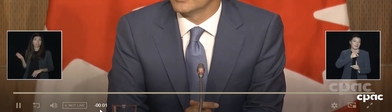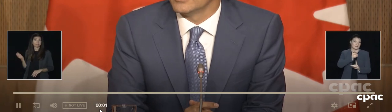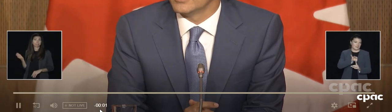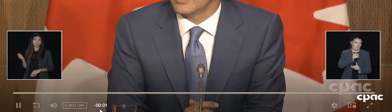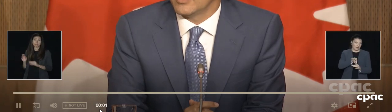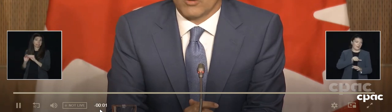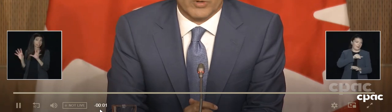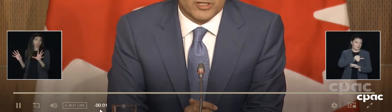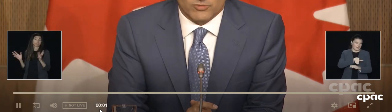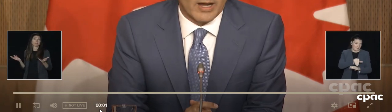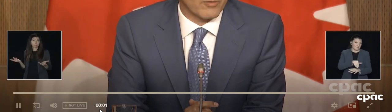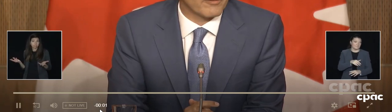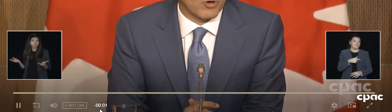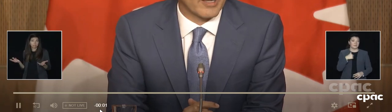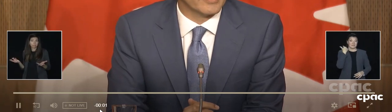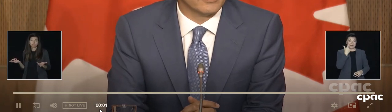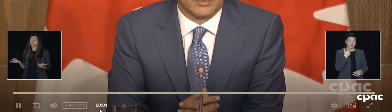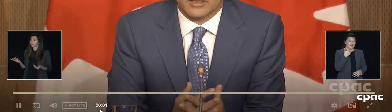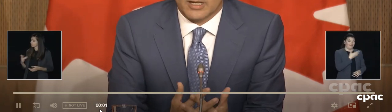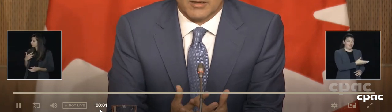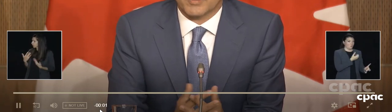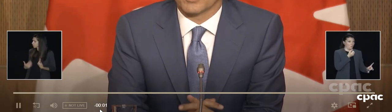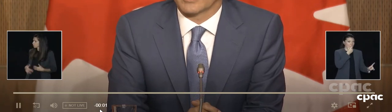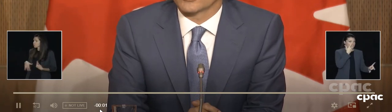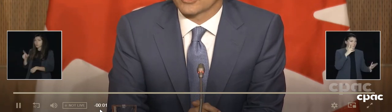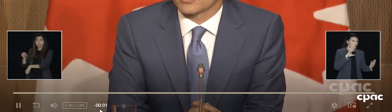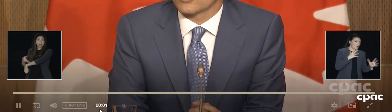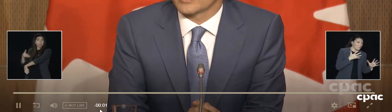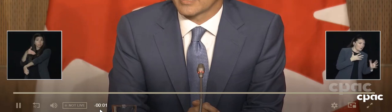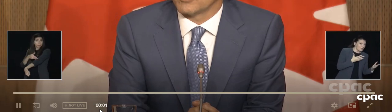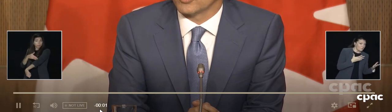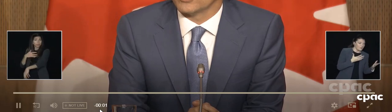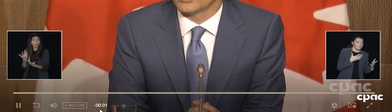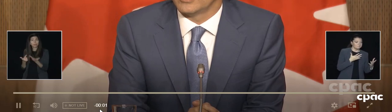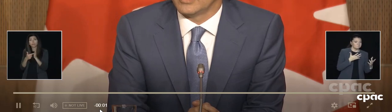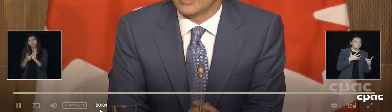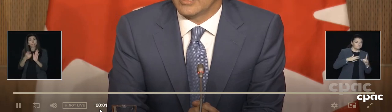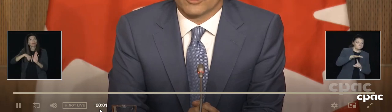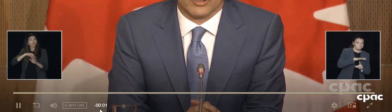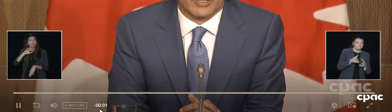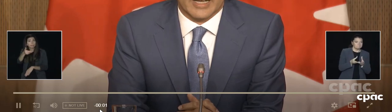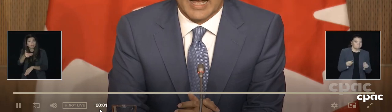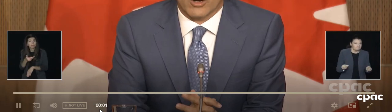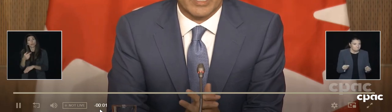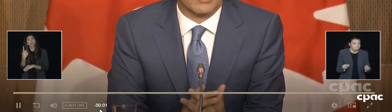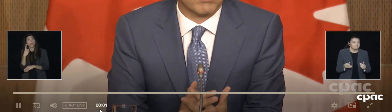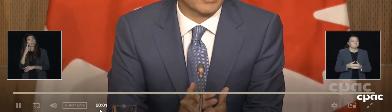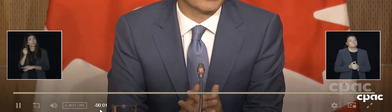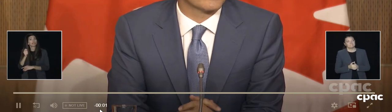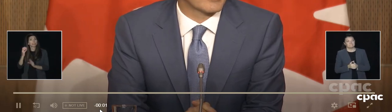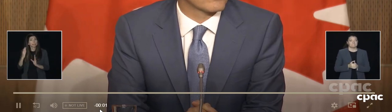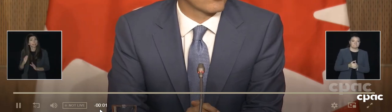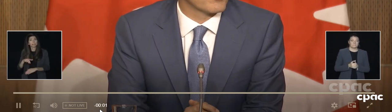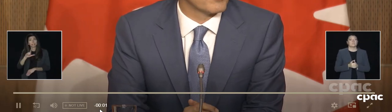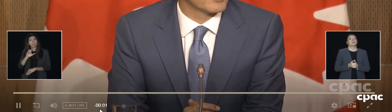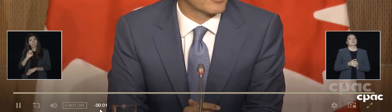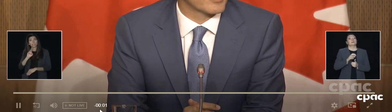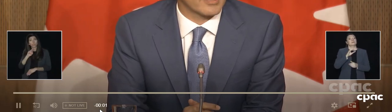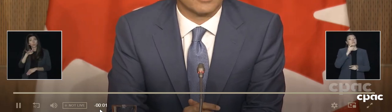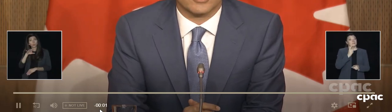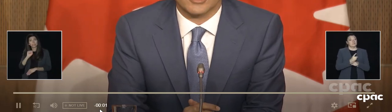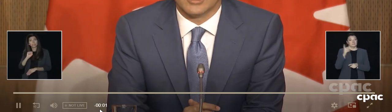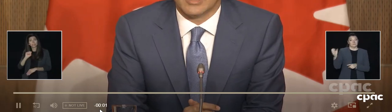that, which is why we've brought in people like Justice Louise Arbour to look at how we completely transform